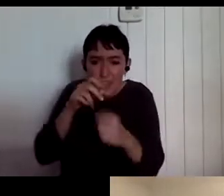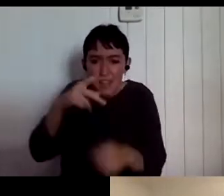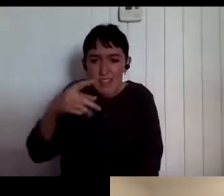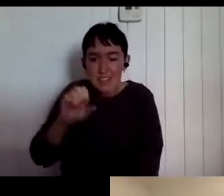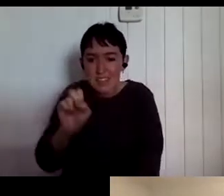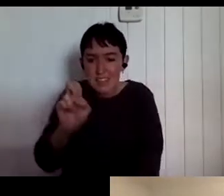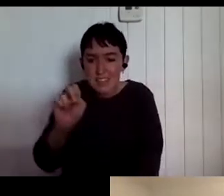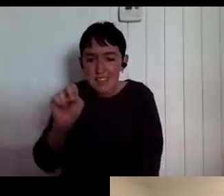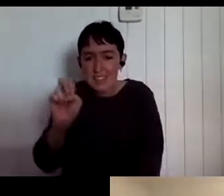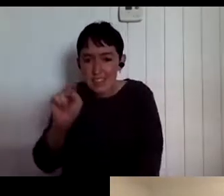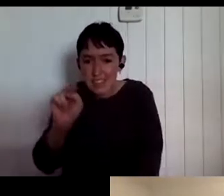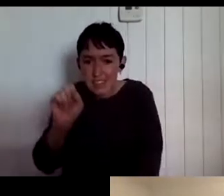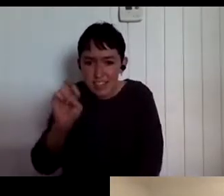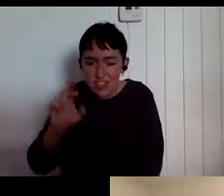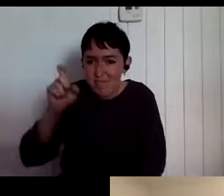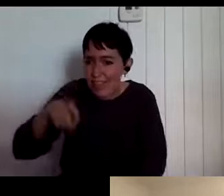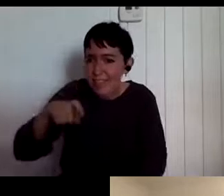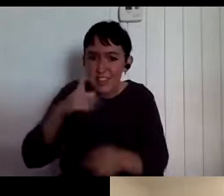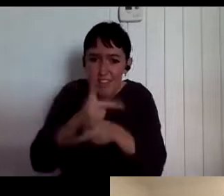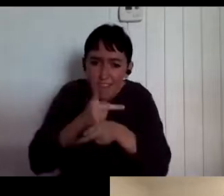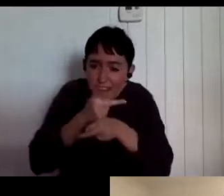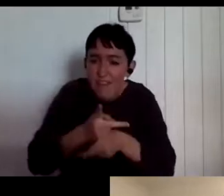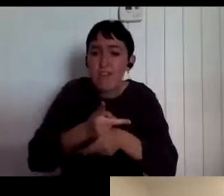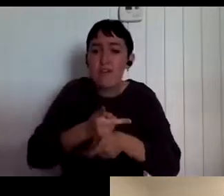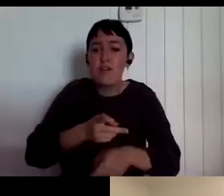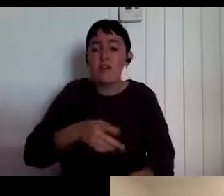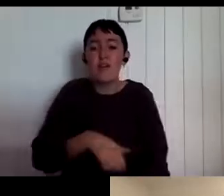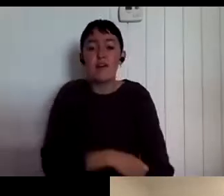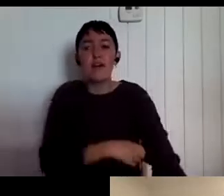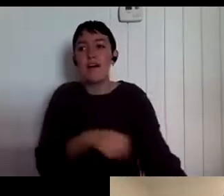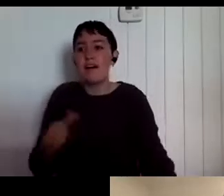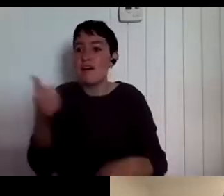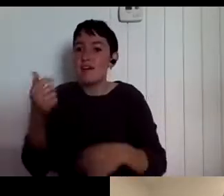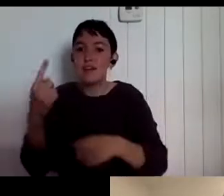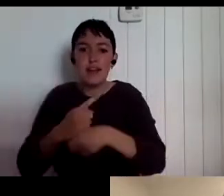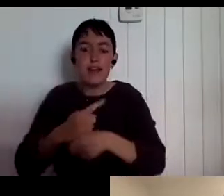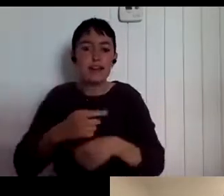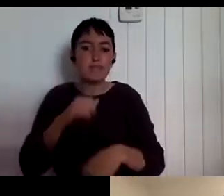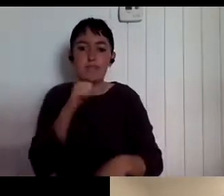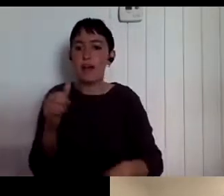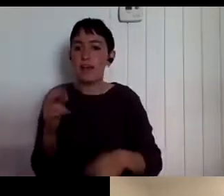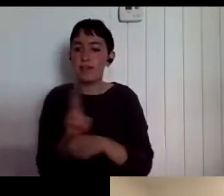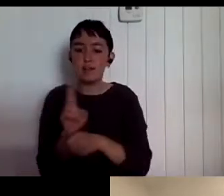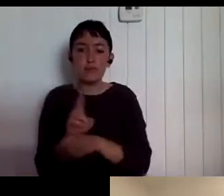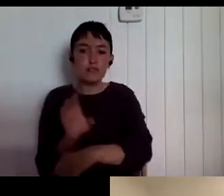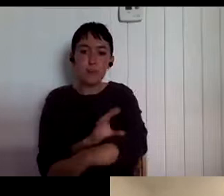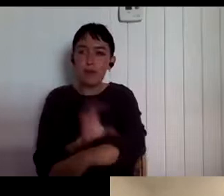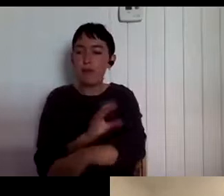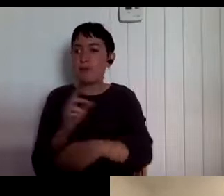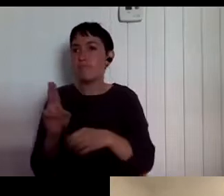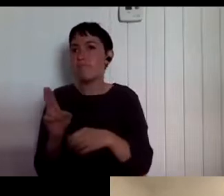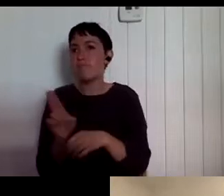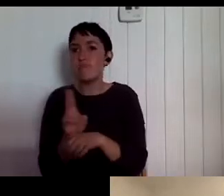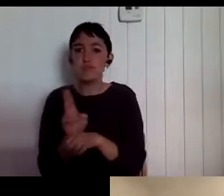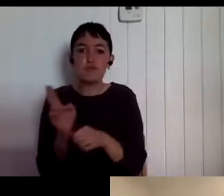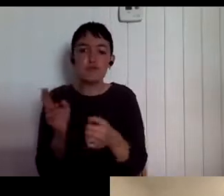other days when you're at the computer, you're not anywhere near lab, you're doing the data analysis and you're kind of looking at the little time points and you're like, does that one